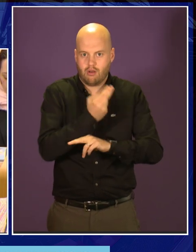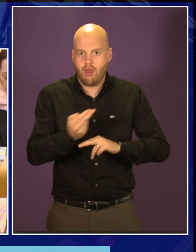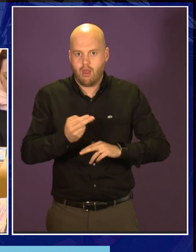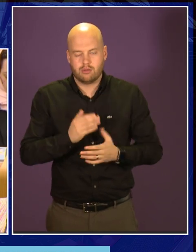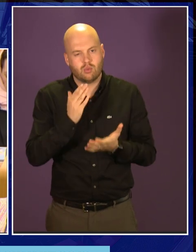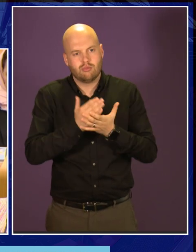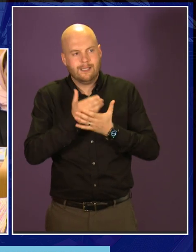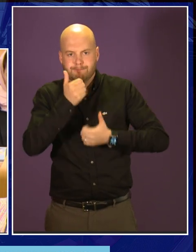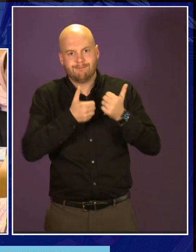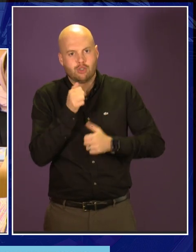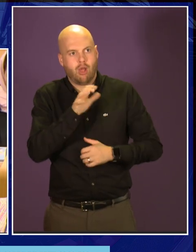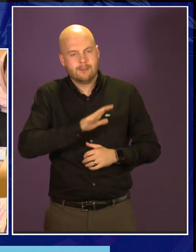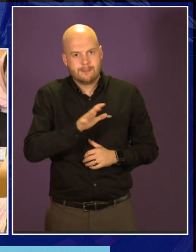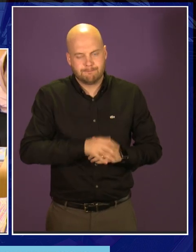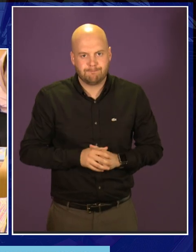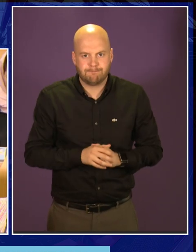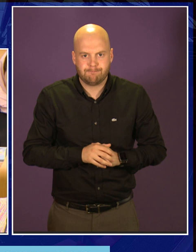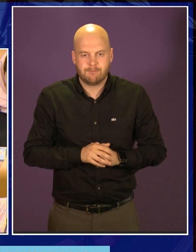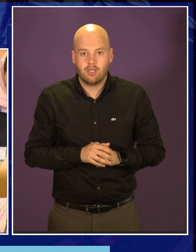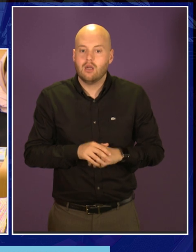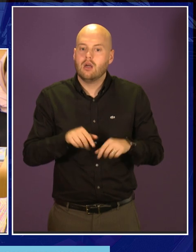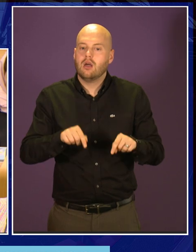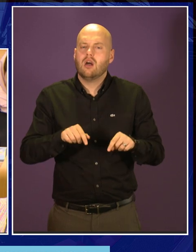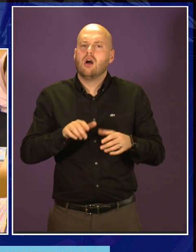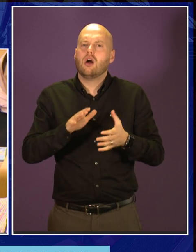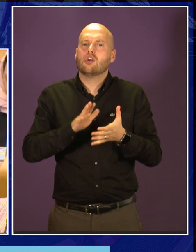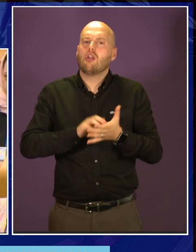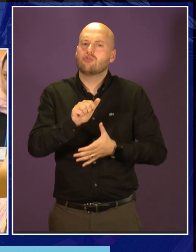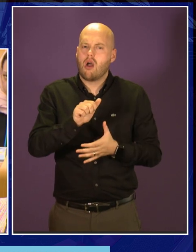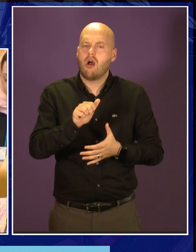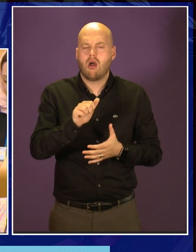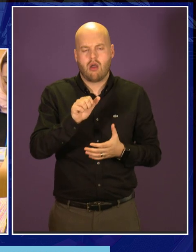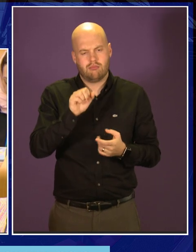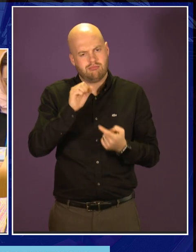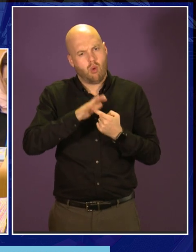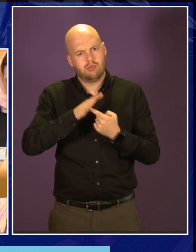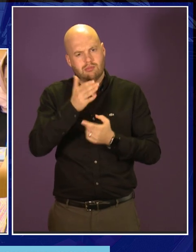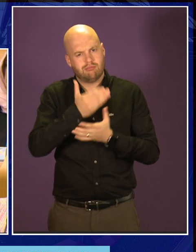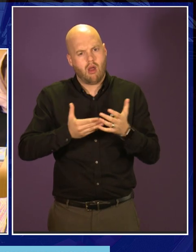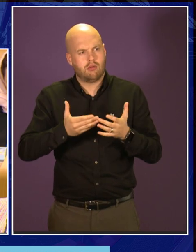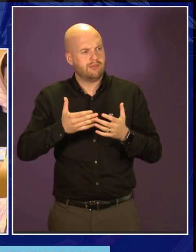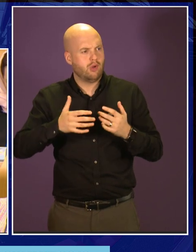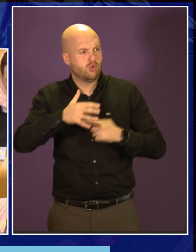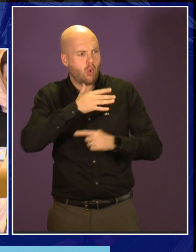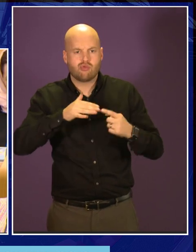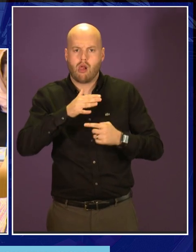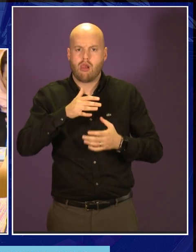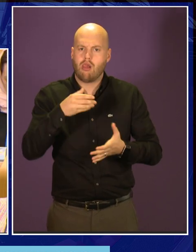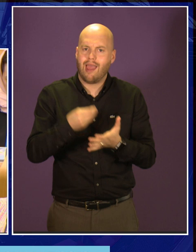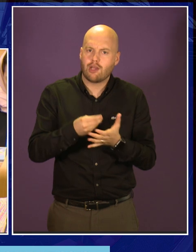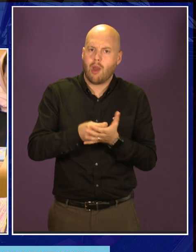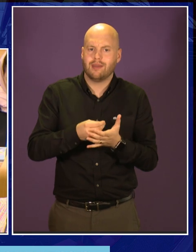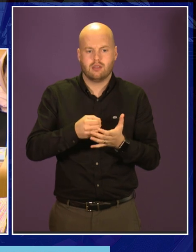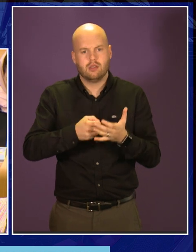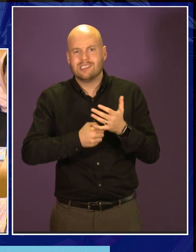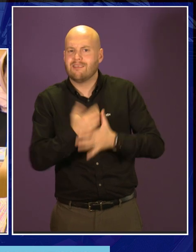Culture is an integral contributor to social and economic development and well-being. It is the